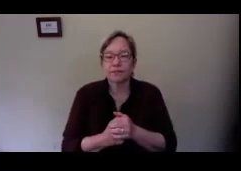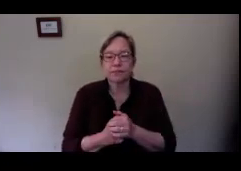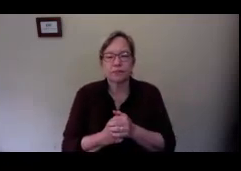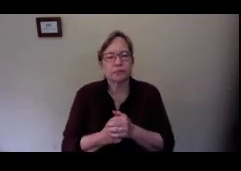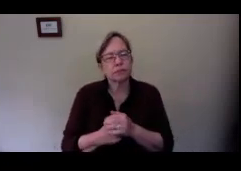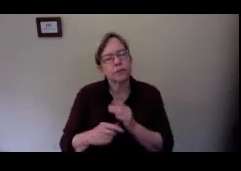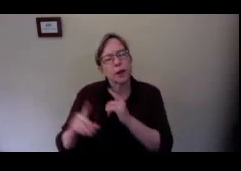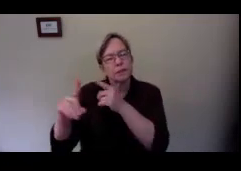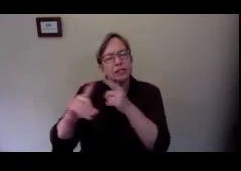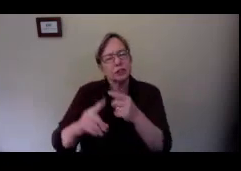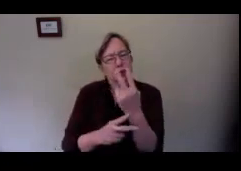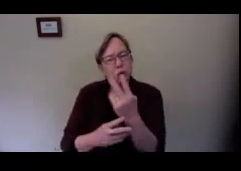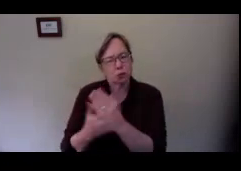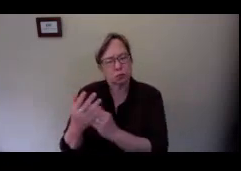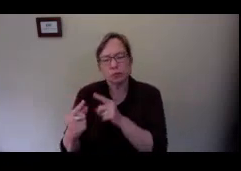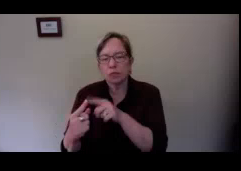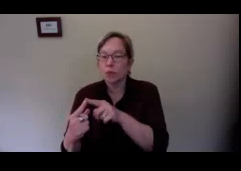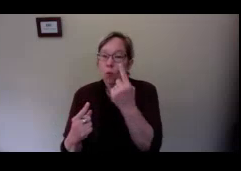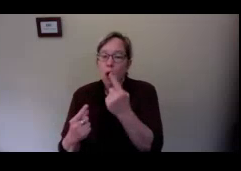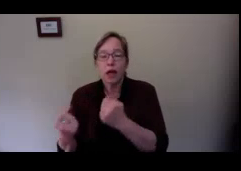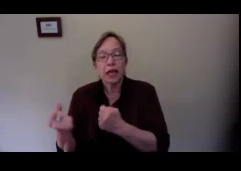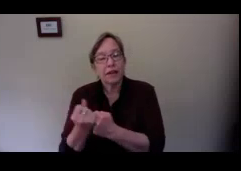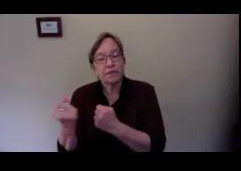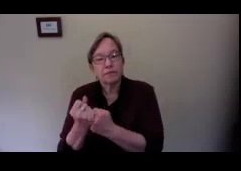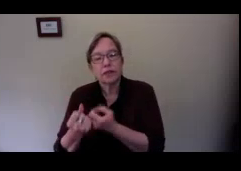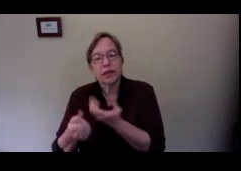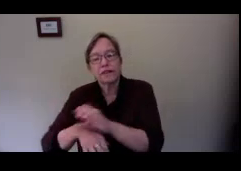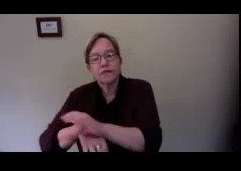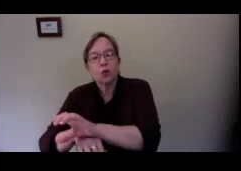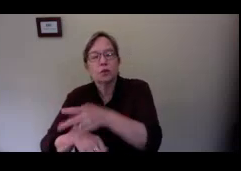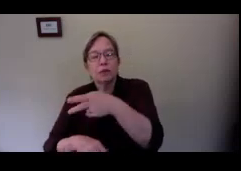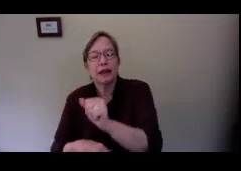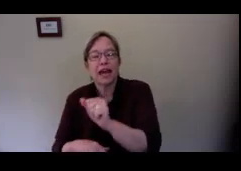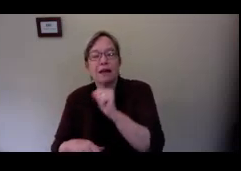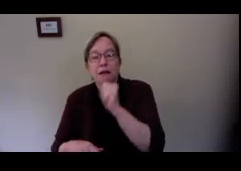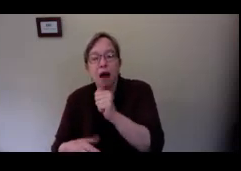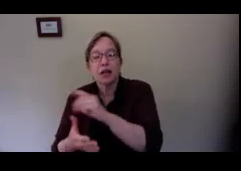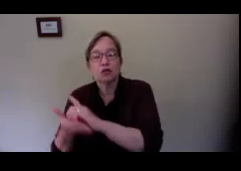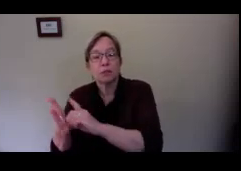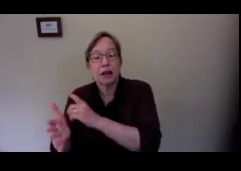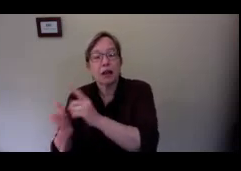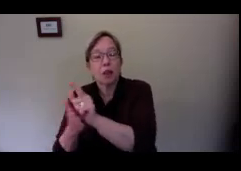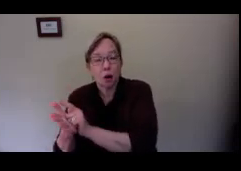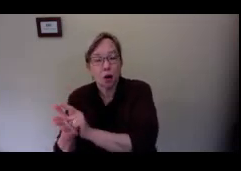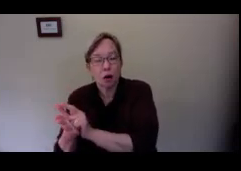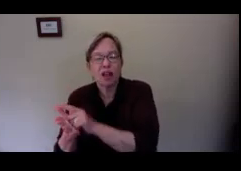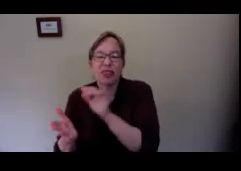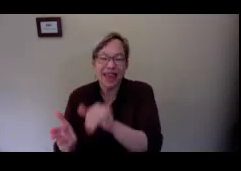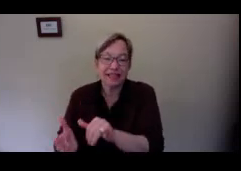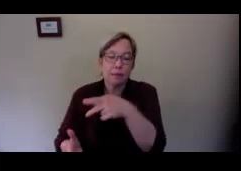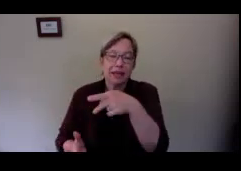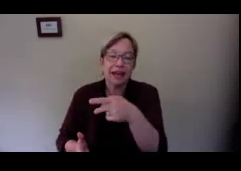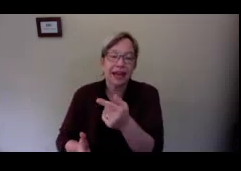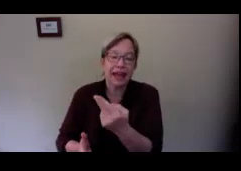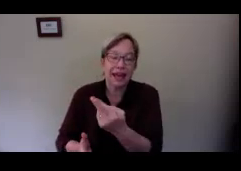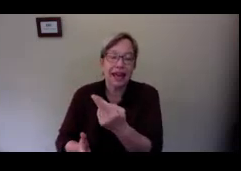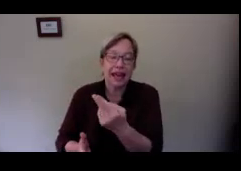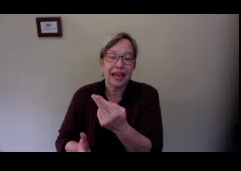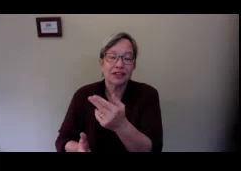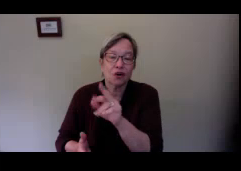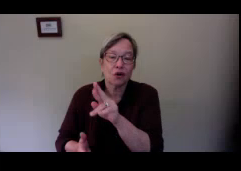that is one, to enforce Pennsylvania non-discrimination laws, which are the Pennsylvania Human Relations Act and the Pennsylvania